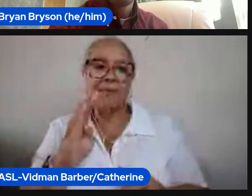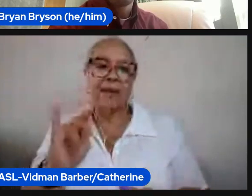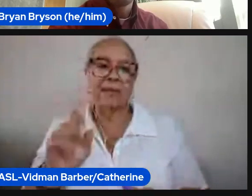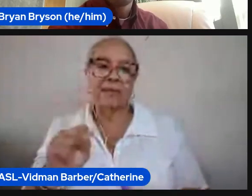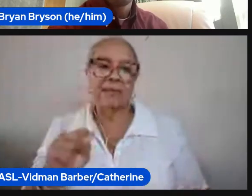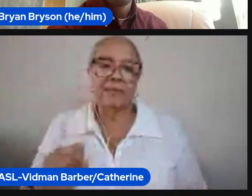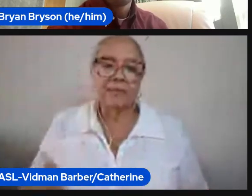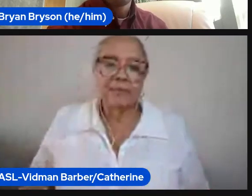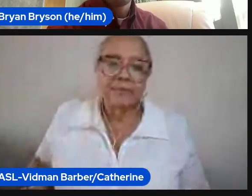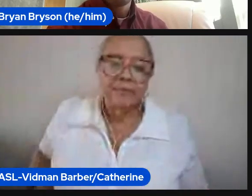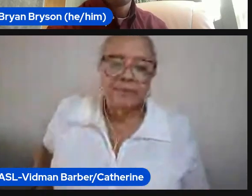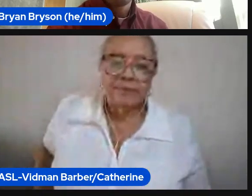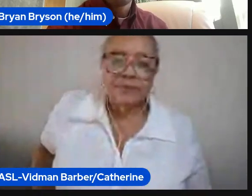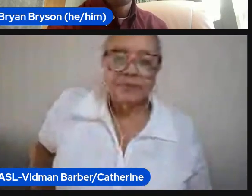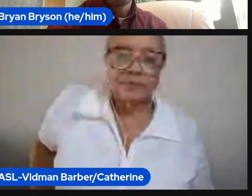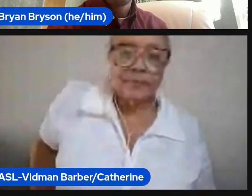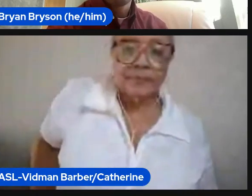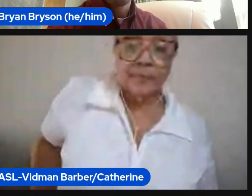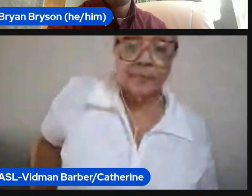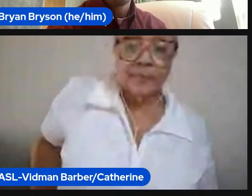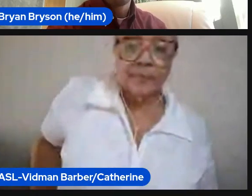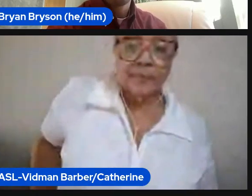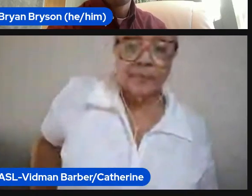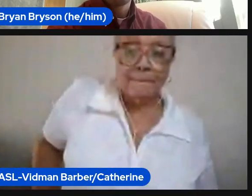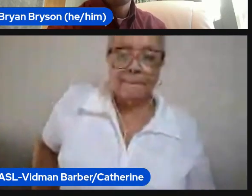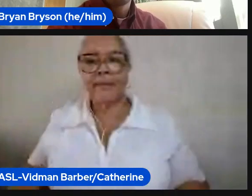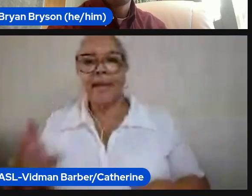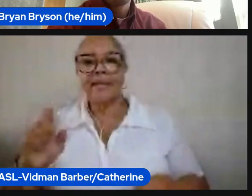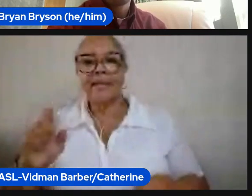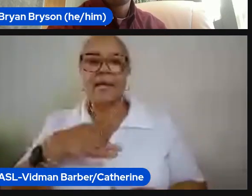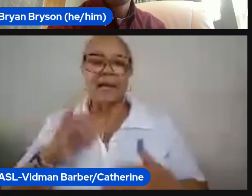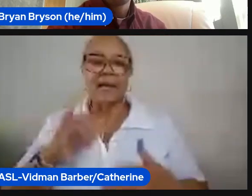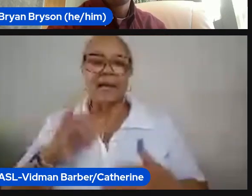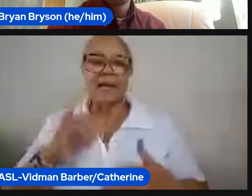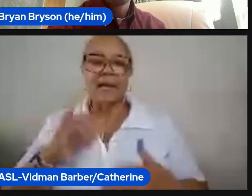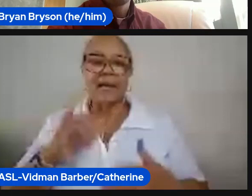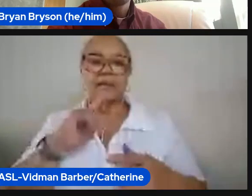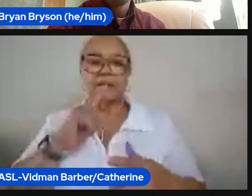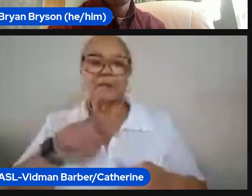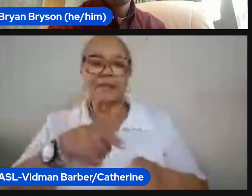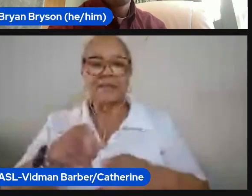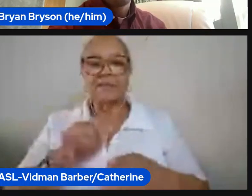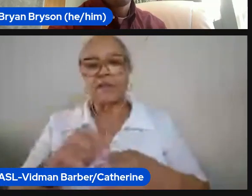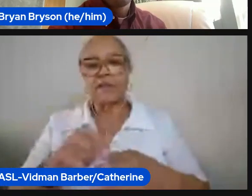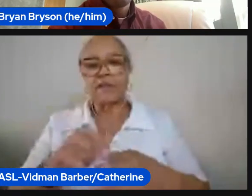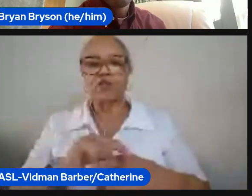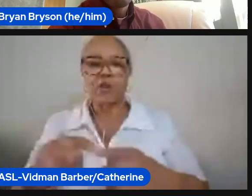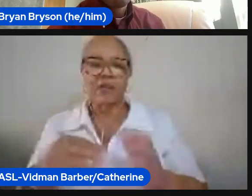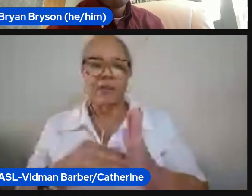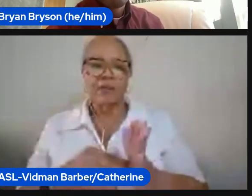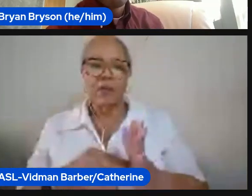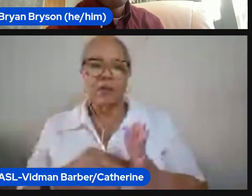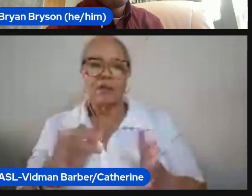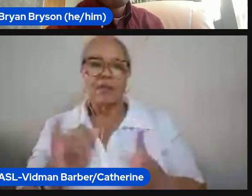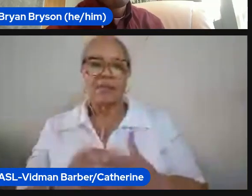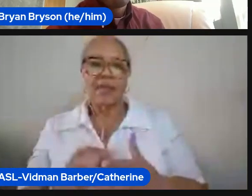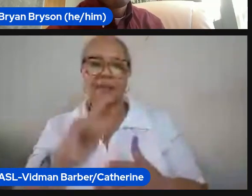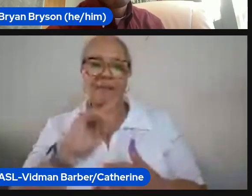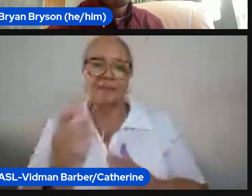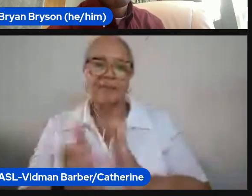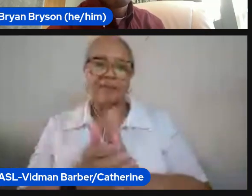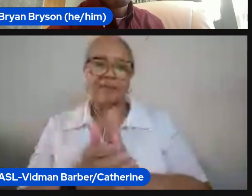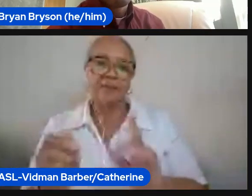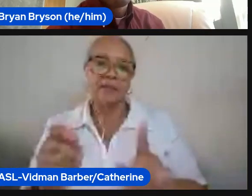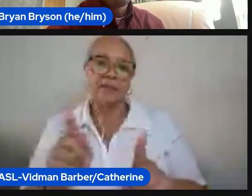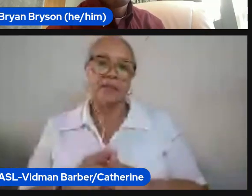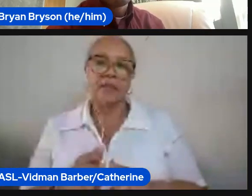Yeah, I like those notions, and especially the training these models in a way that is efficient is super